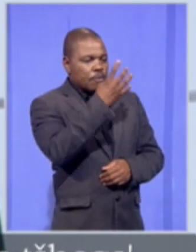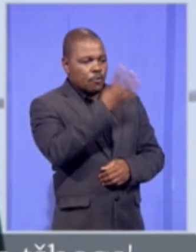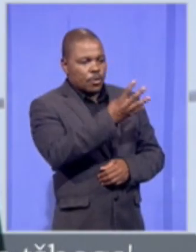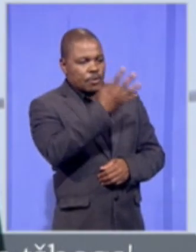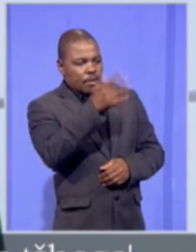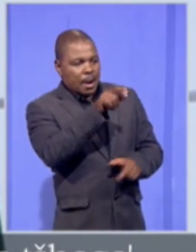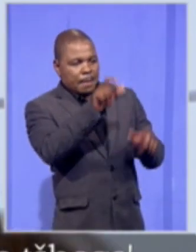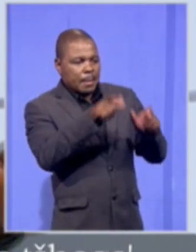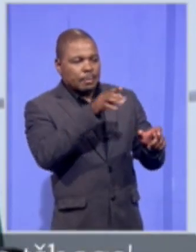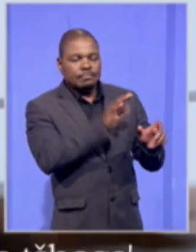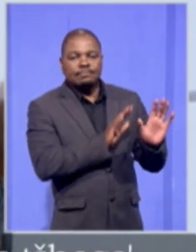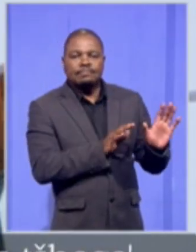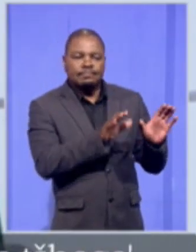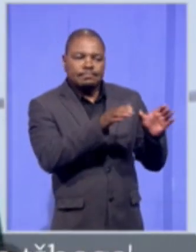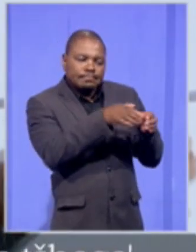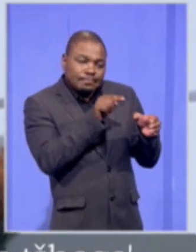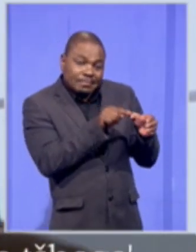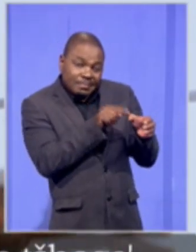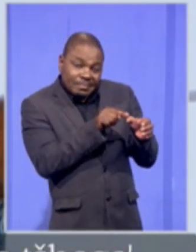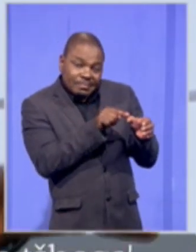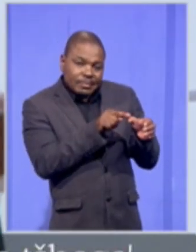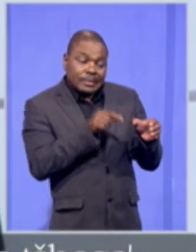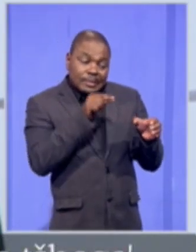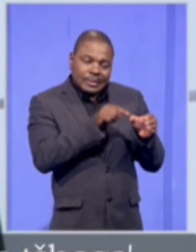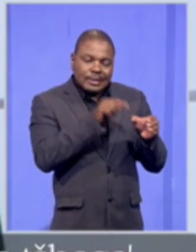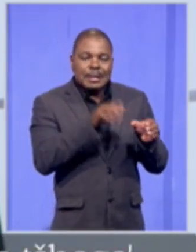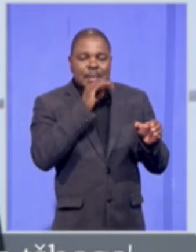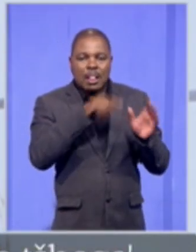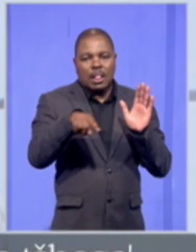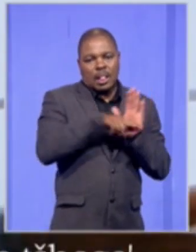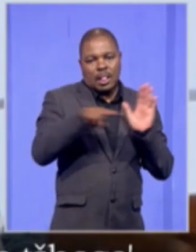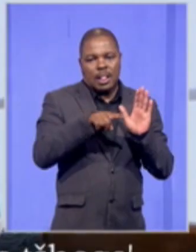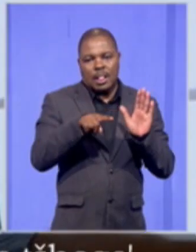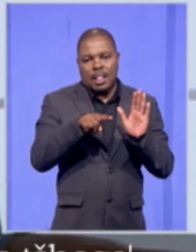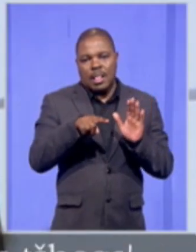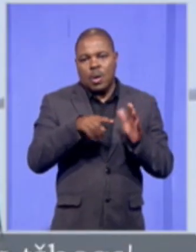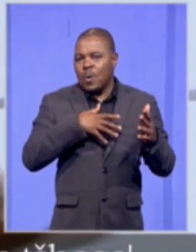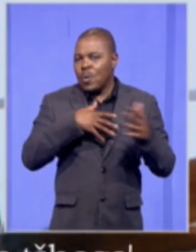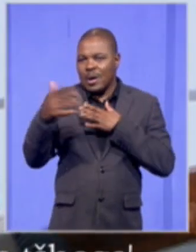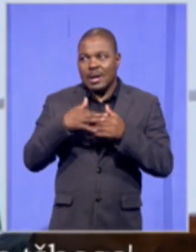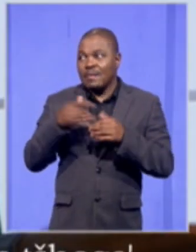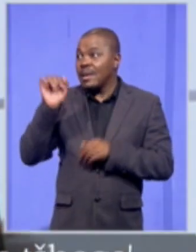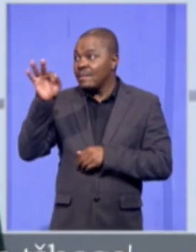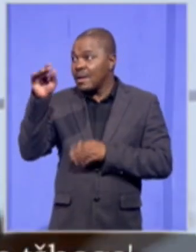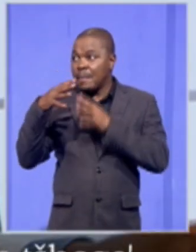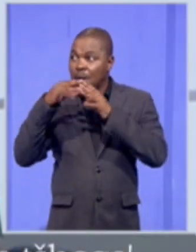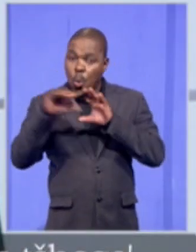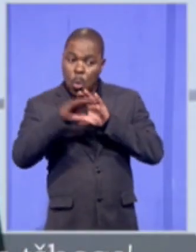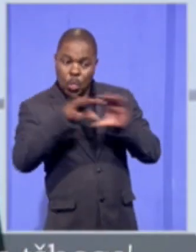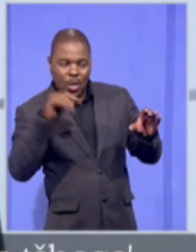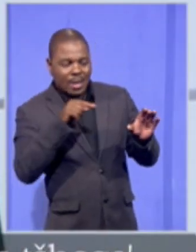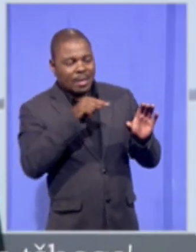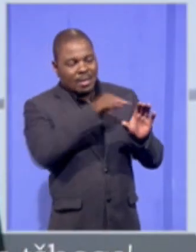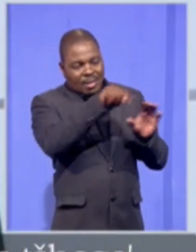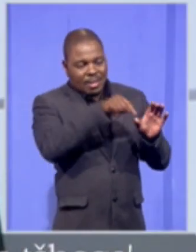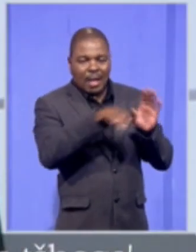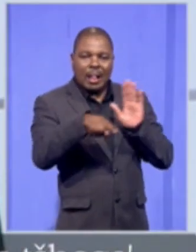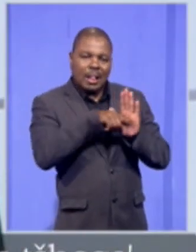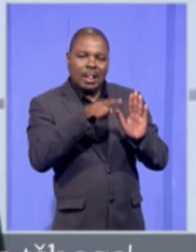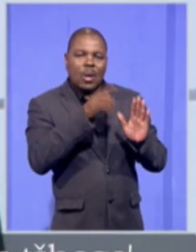15,145 people. Those are the ones who will be affected by whatever withdrawal is there.